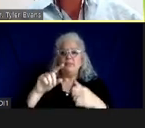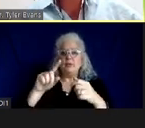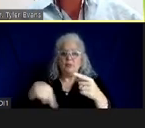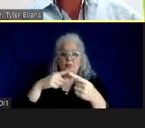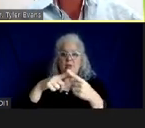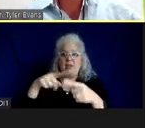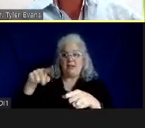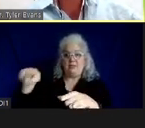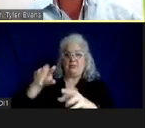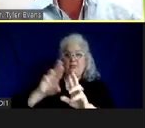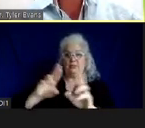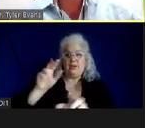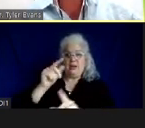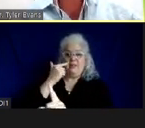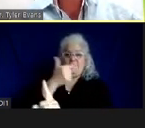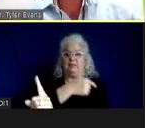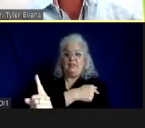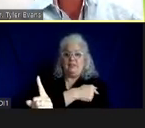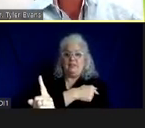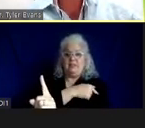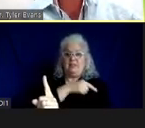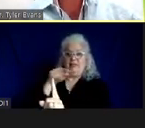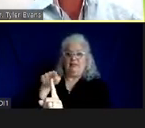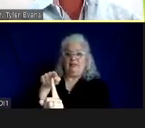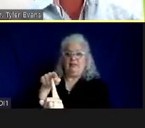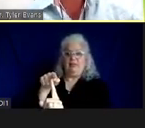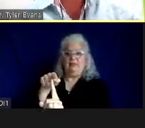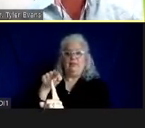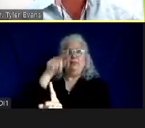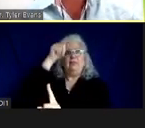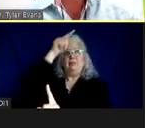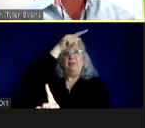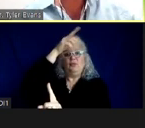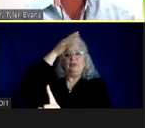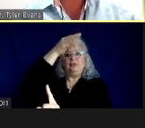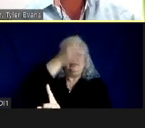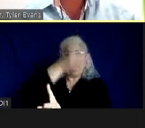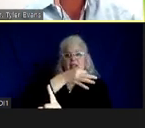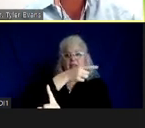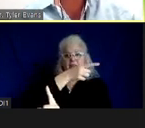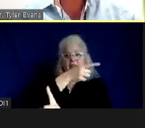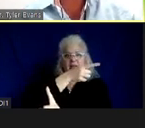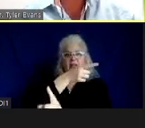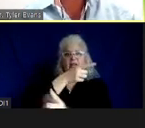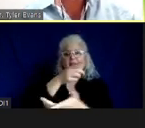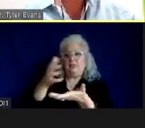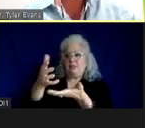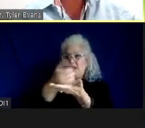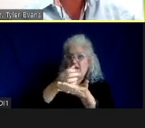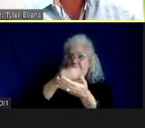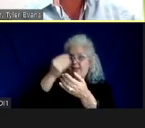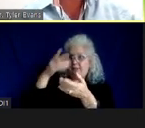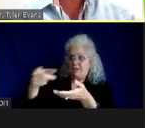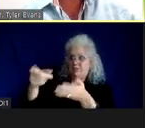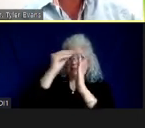that's something that we can capture that information now. That's relevant to our audience today. Next slide.